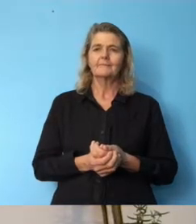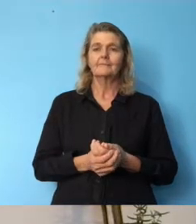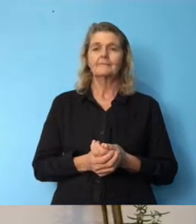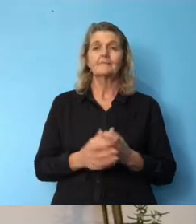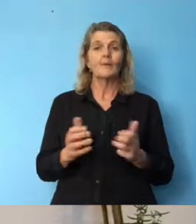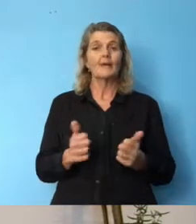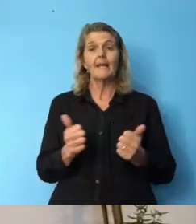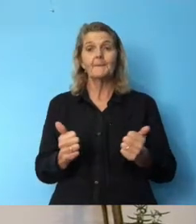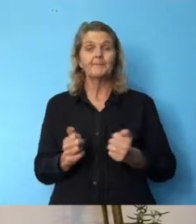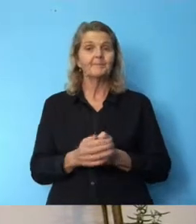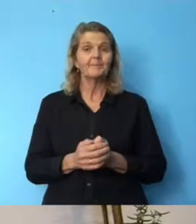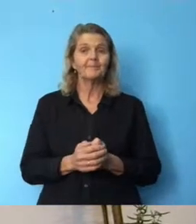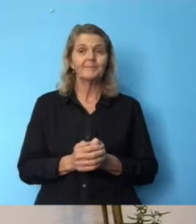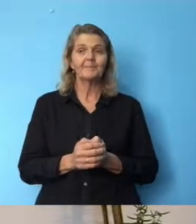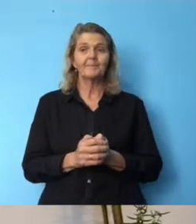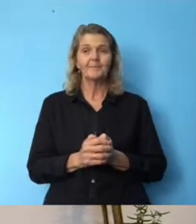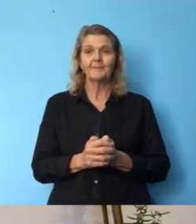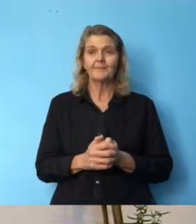Okay, so